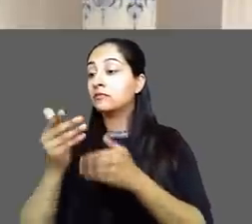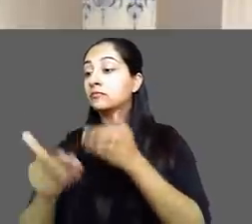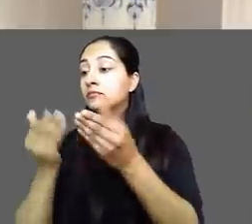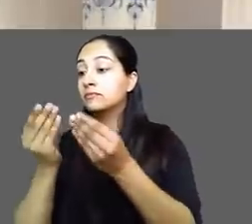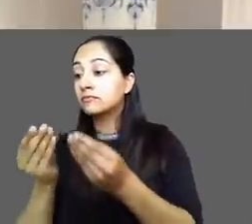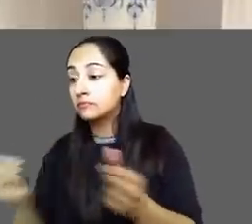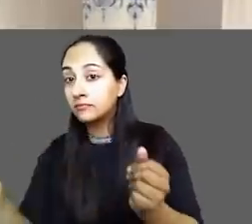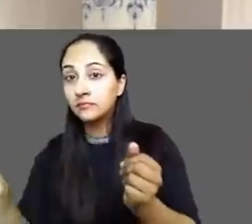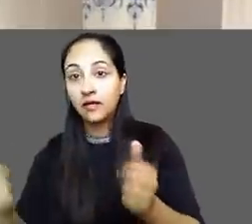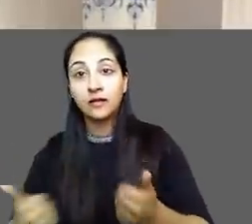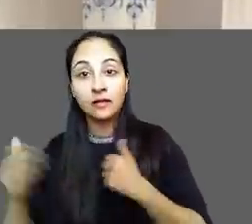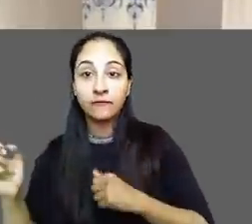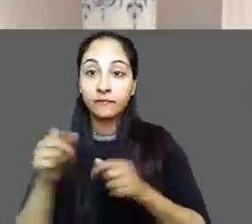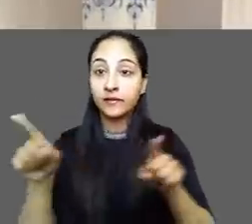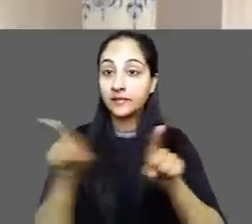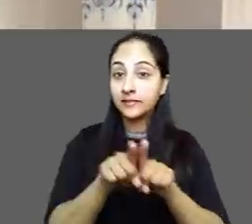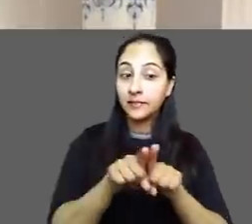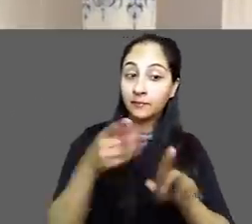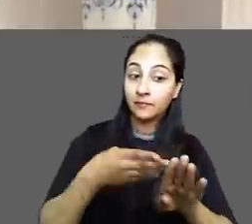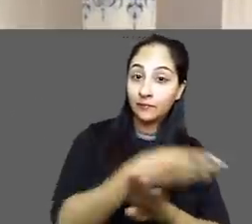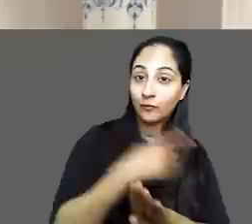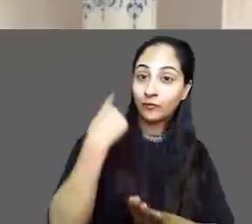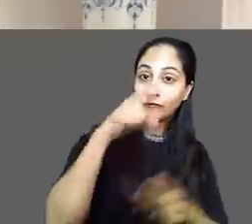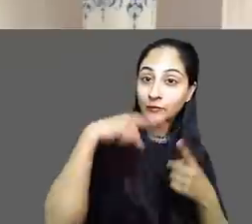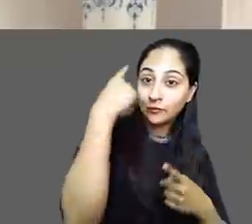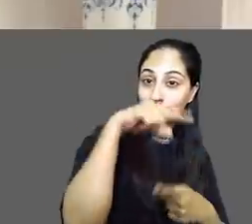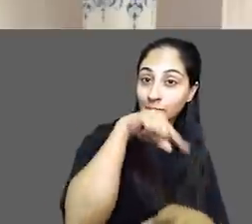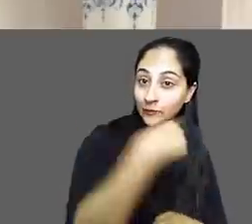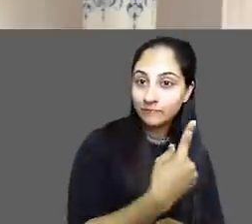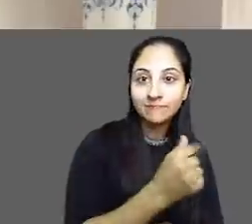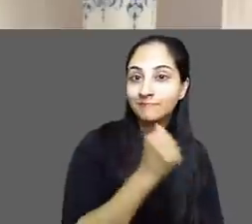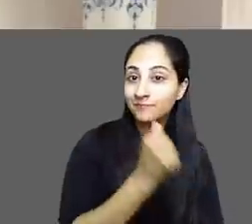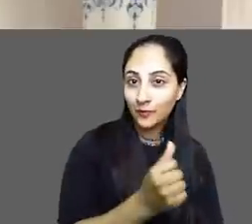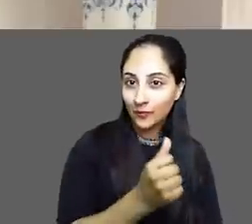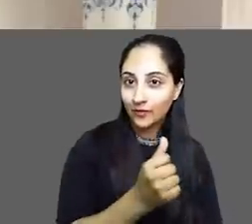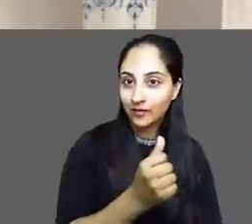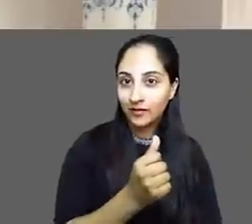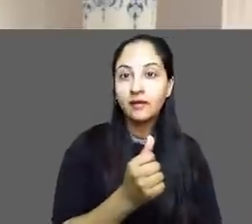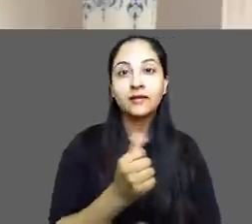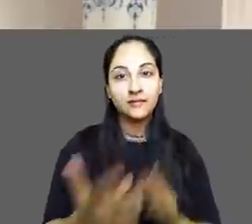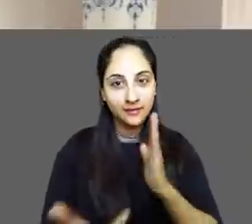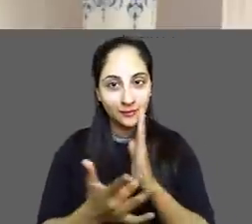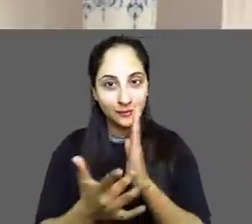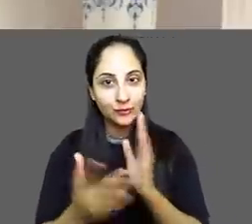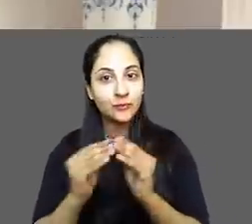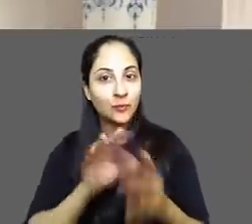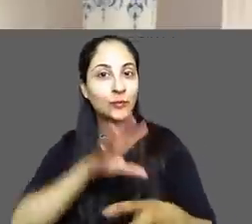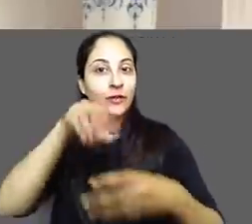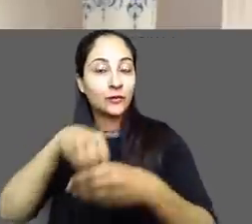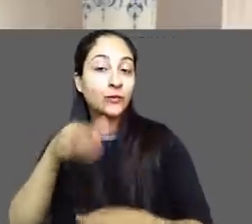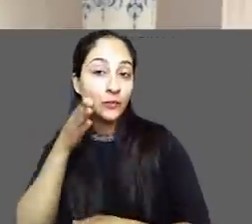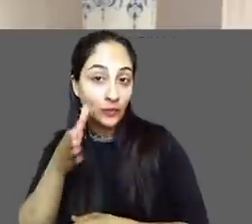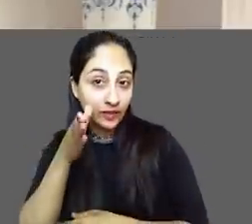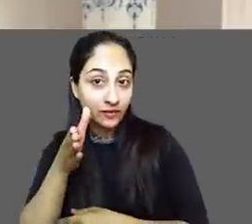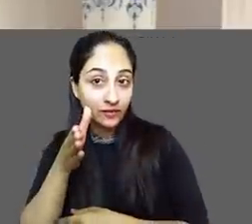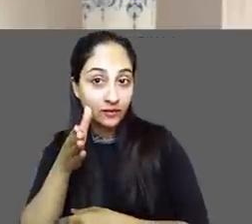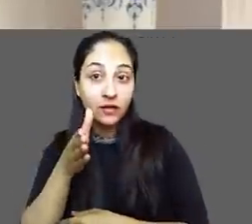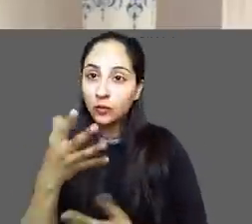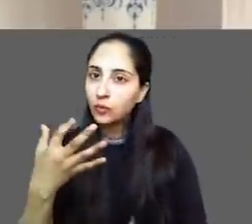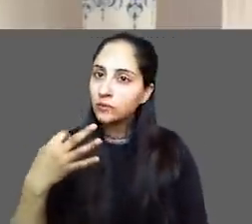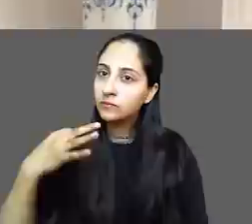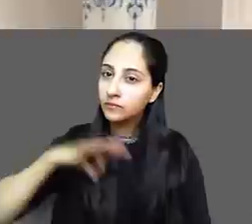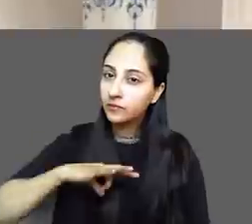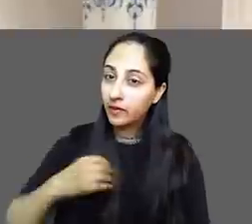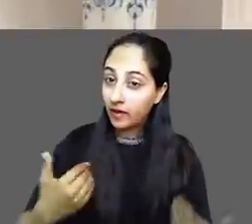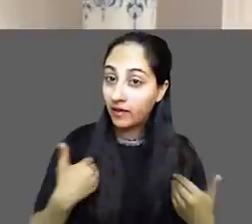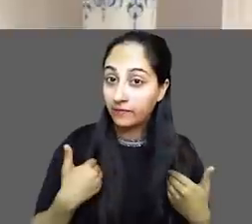even in the way in which the institutions and the Jamaat operates. So I think that I'm giving you one example, but I'm